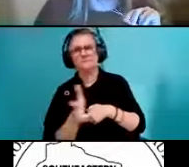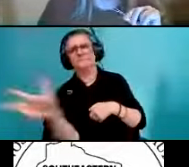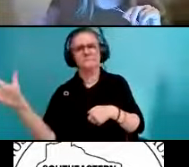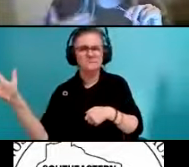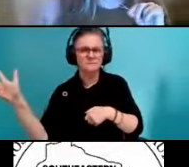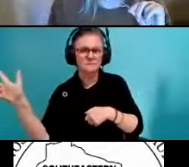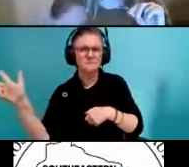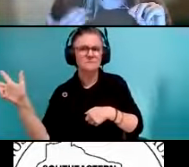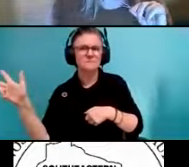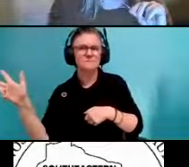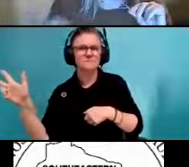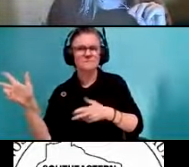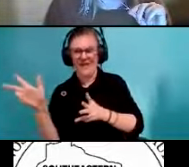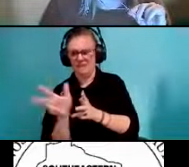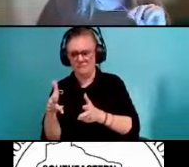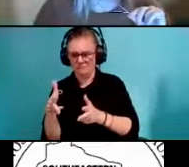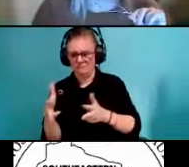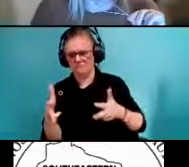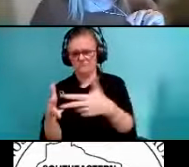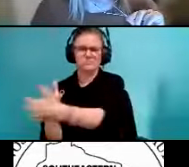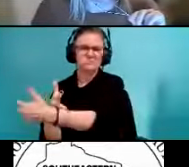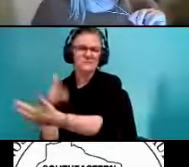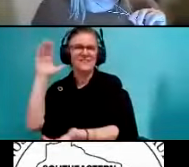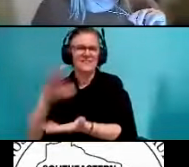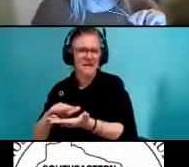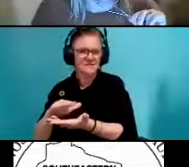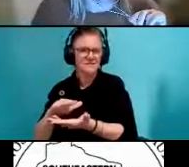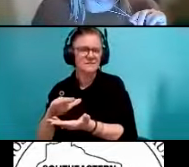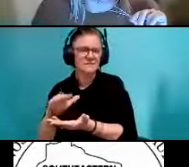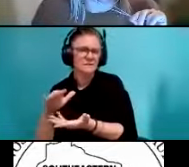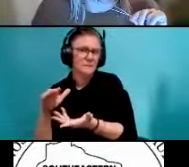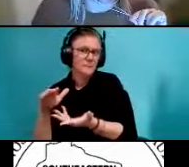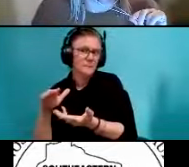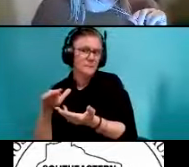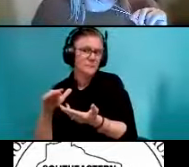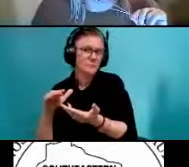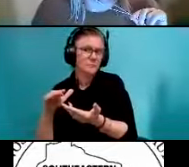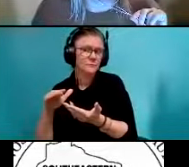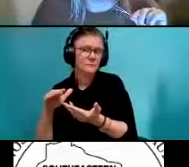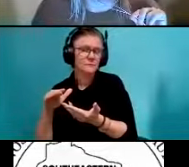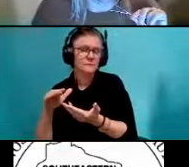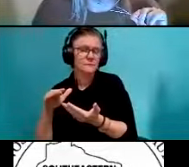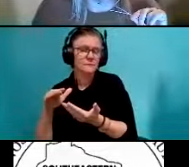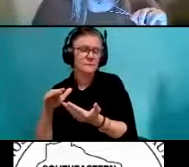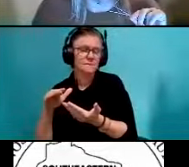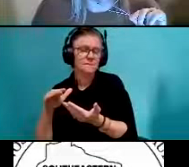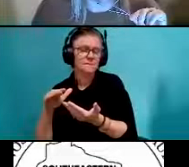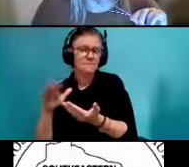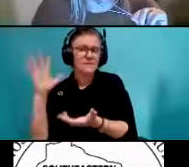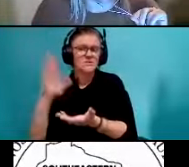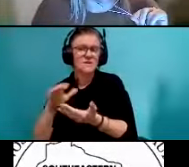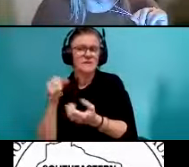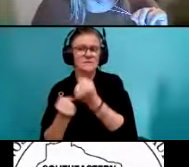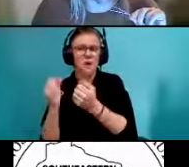cross over into that bus lane to turn. So you've got less interaction with other